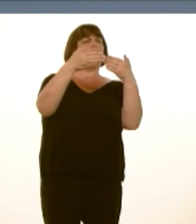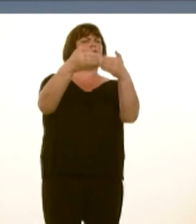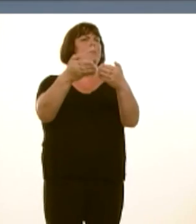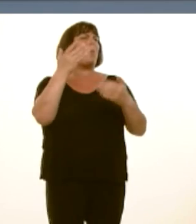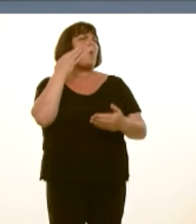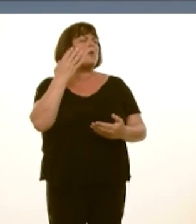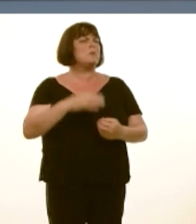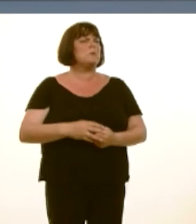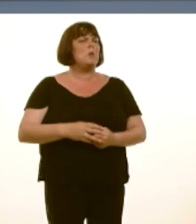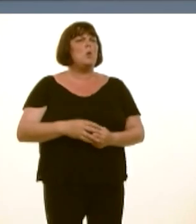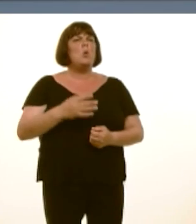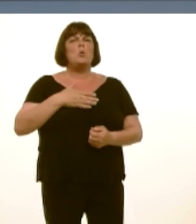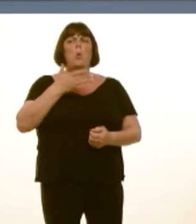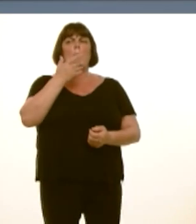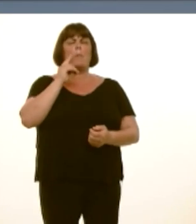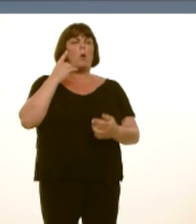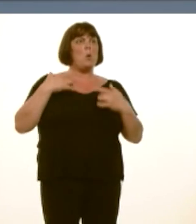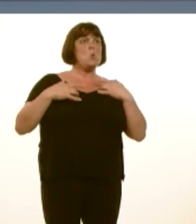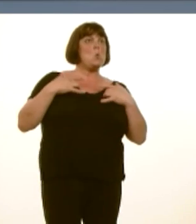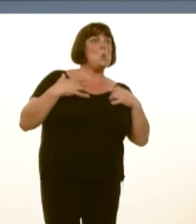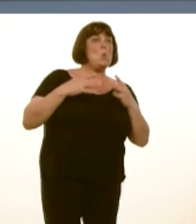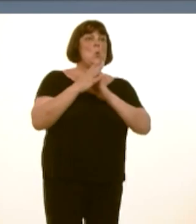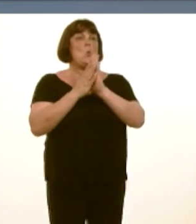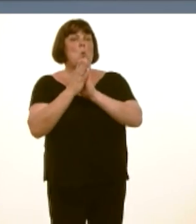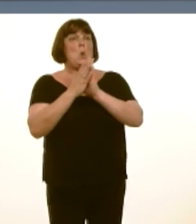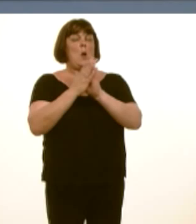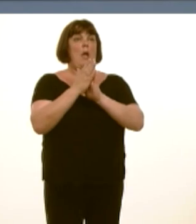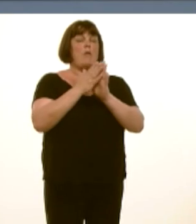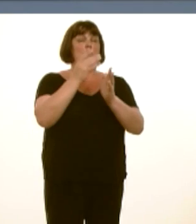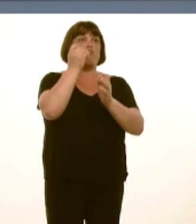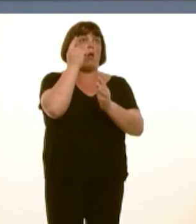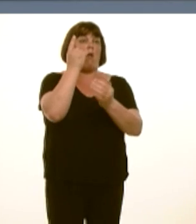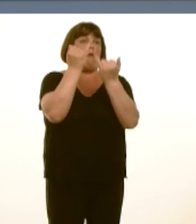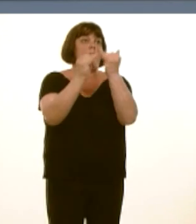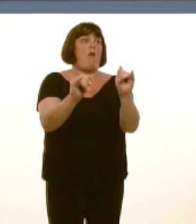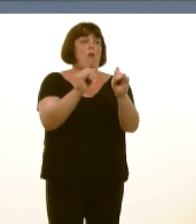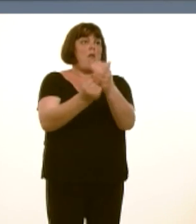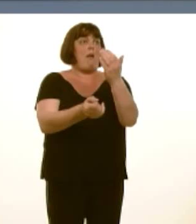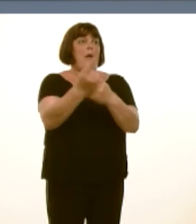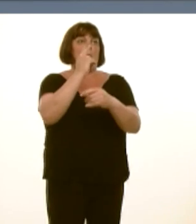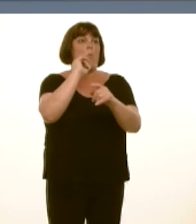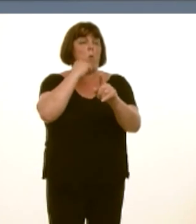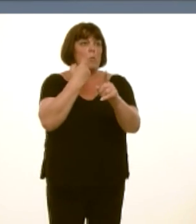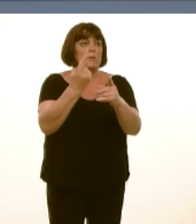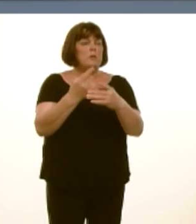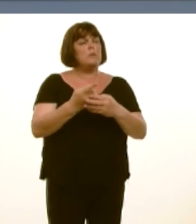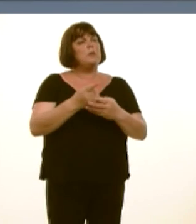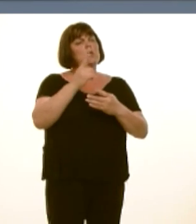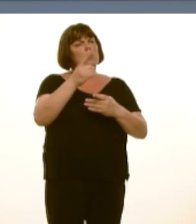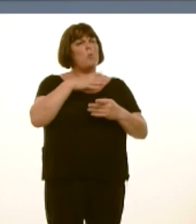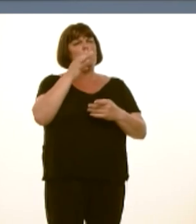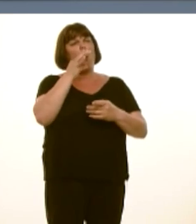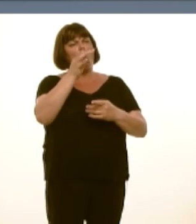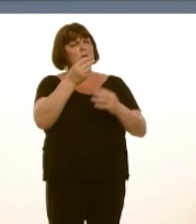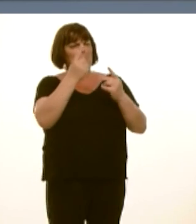just raise expectations without looking at the full practical implications. Is it possible for cruise